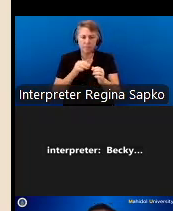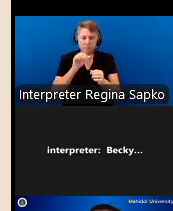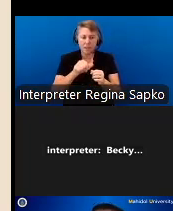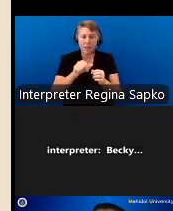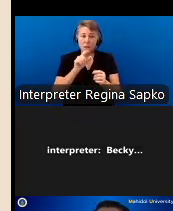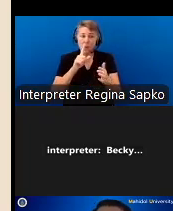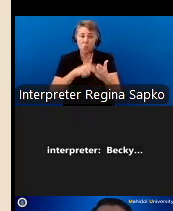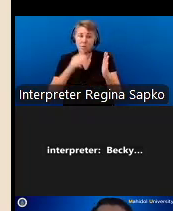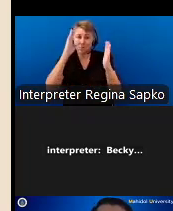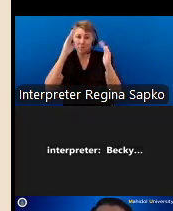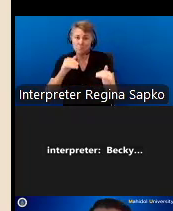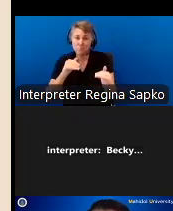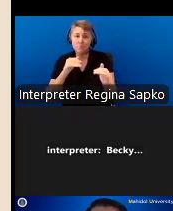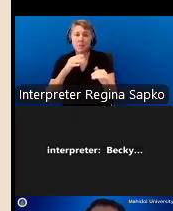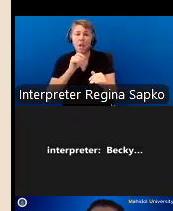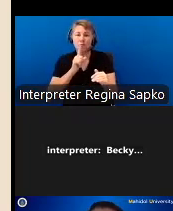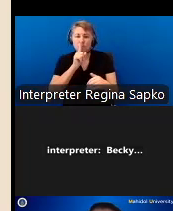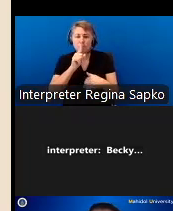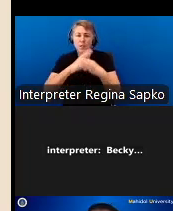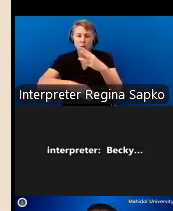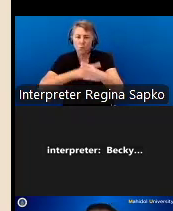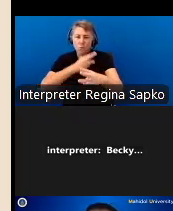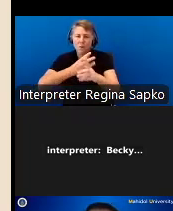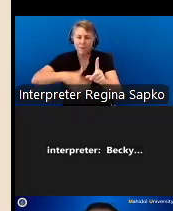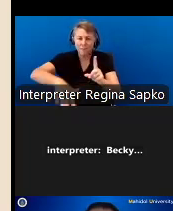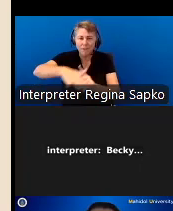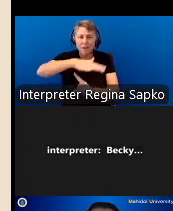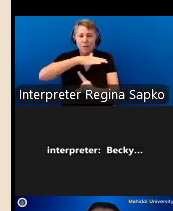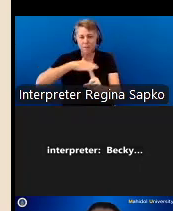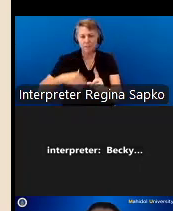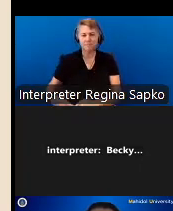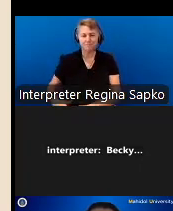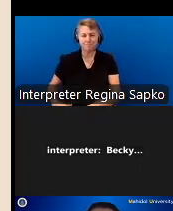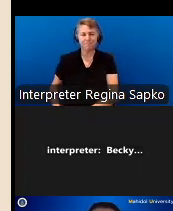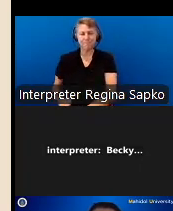expectation effectively.